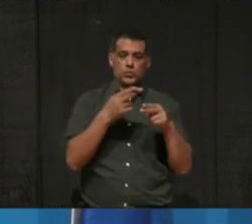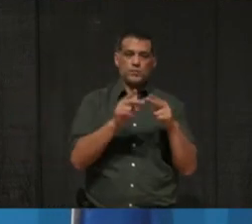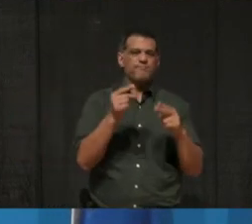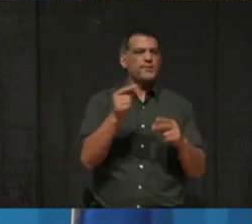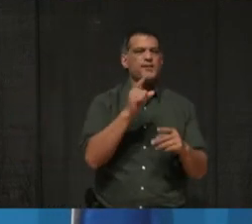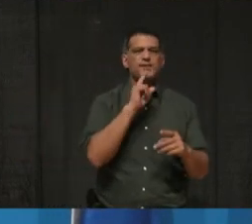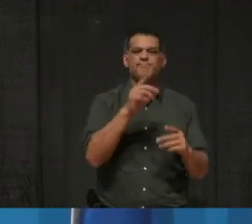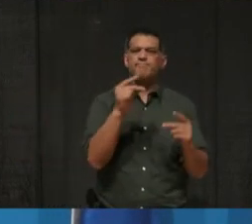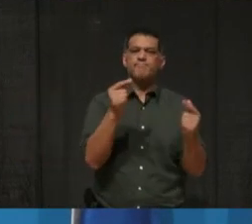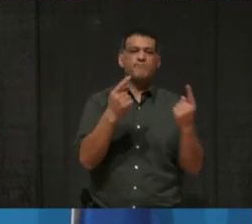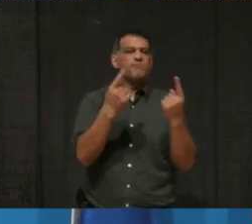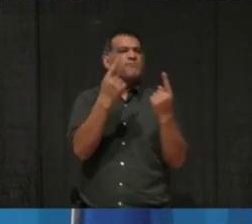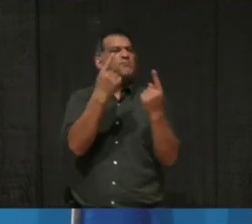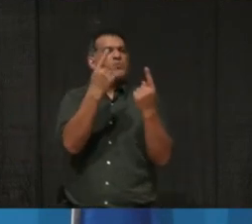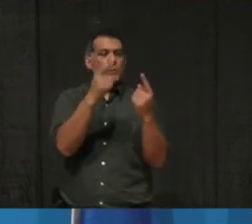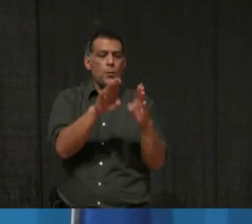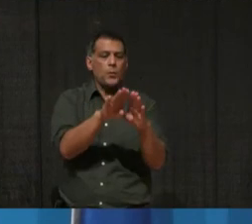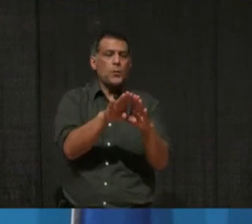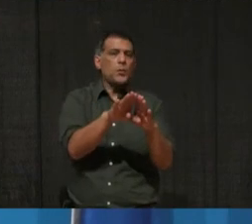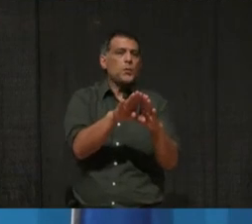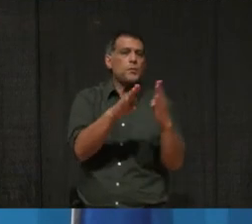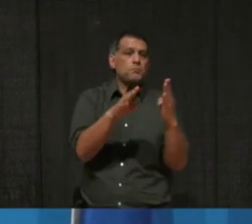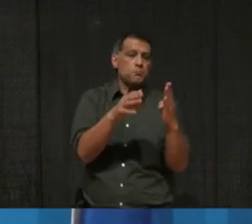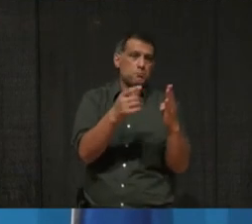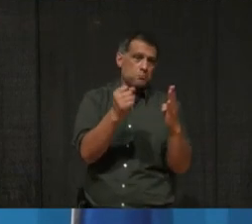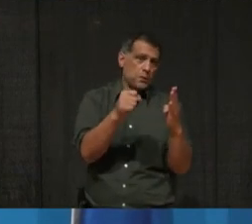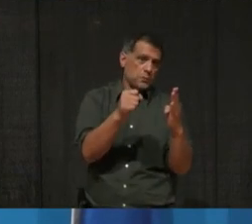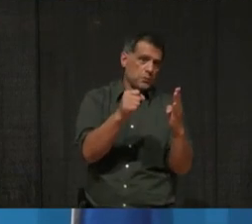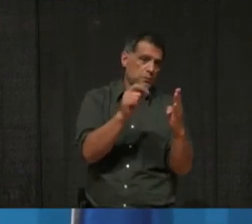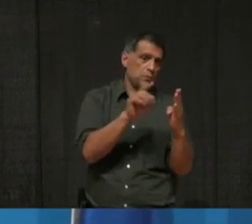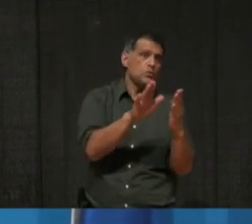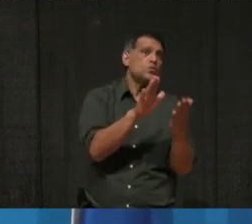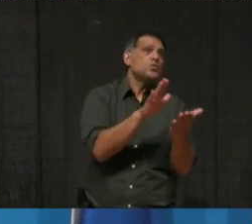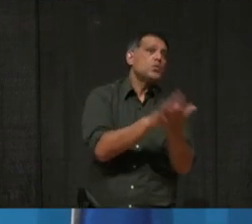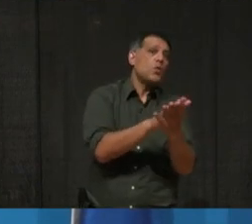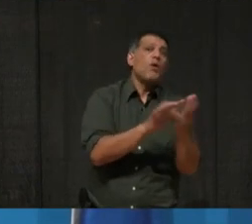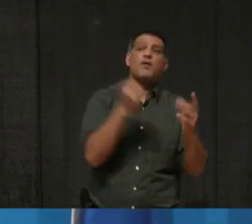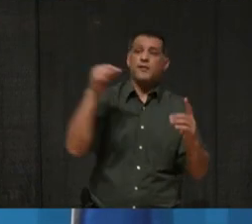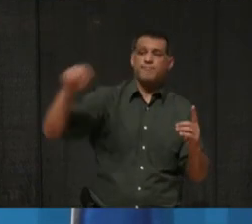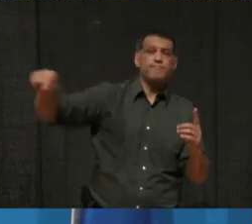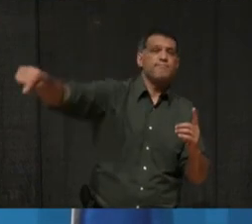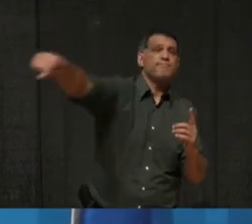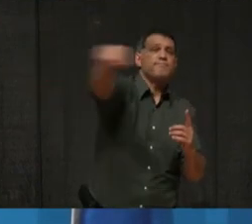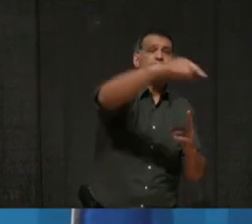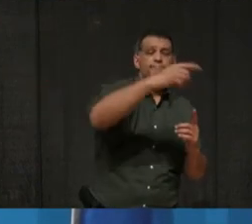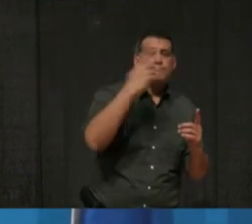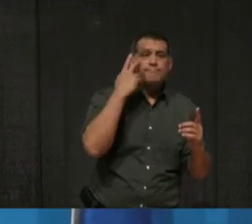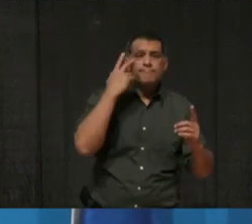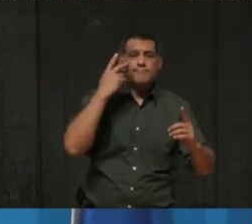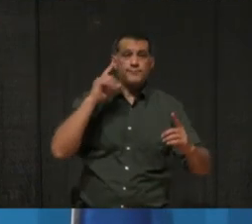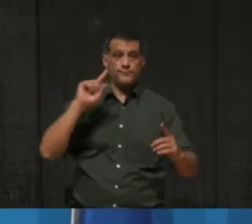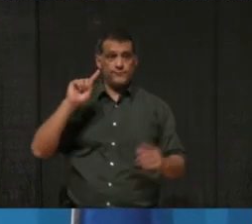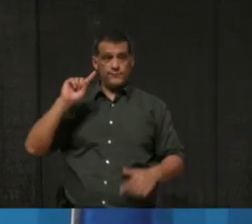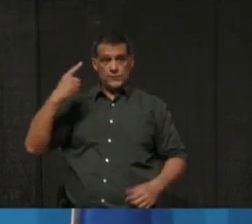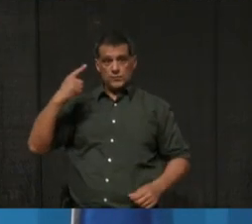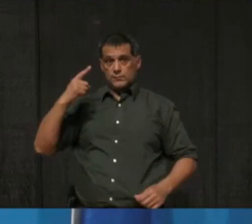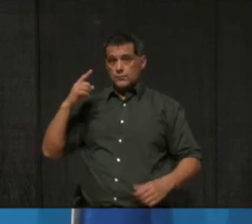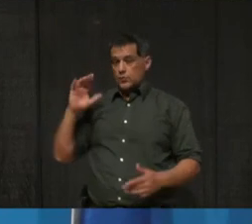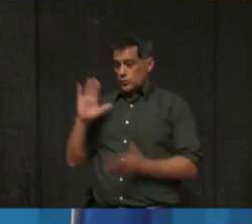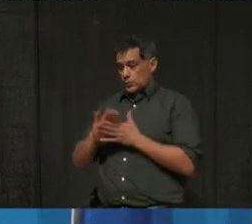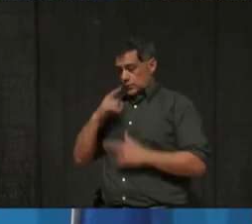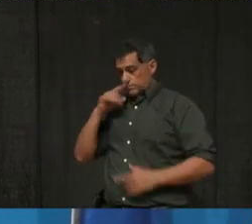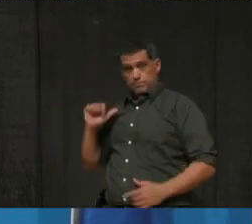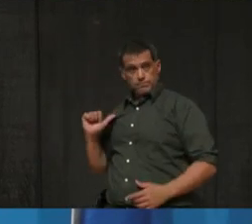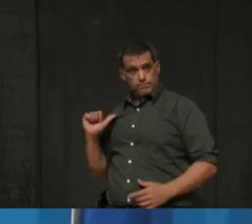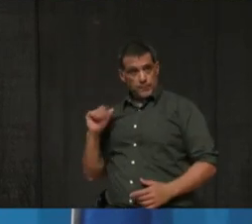to open now as we're seeing the decreasing trend, it would be schools and everything else. We want to get those kids back into school and make sure that they stay in